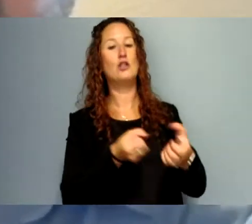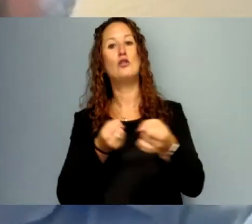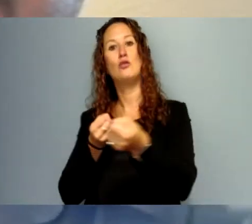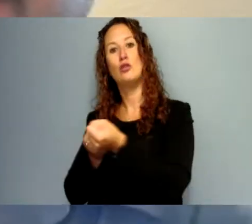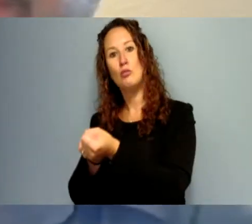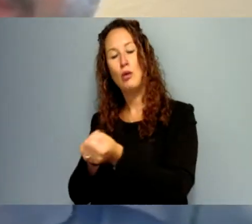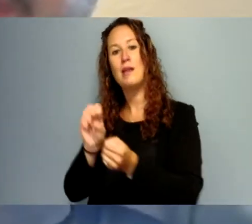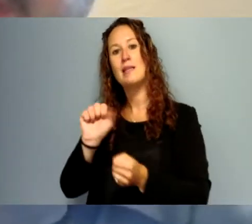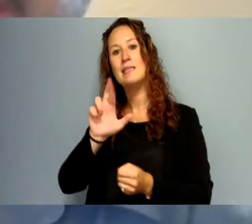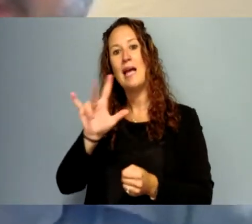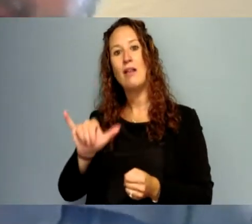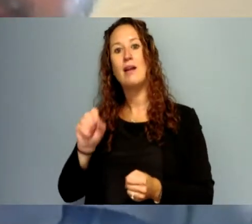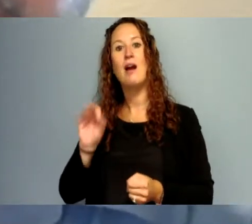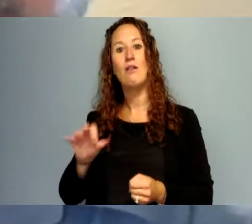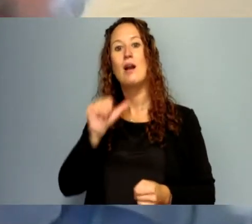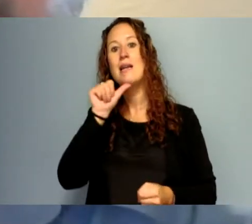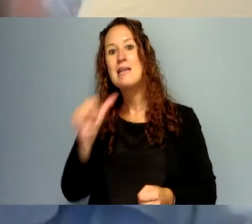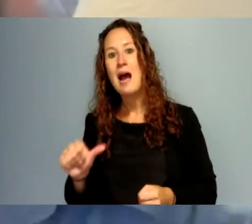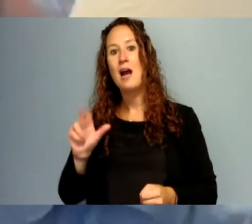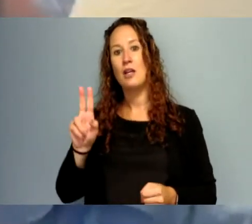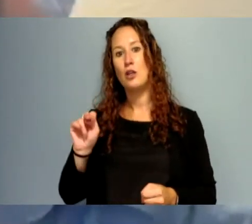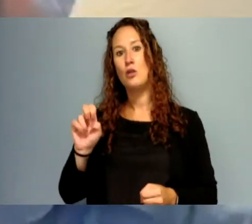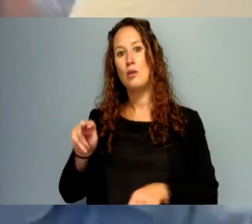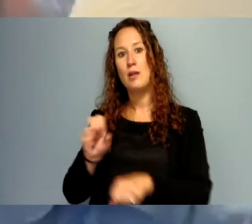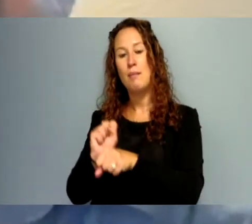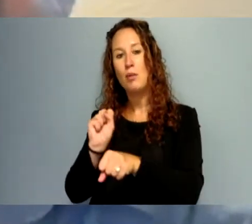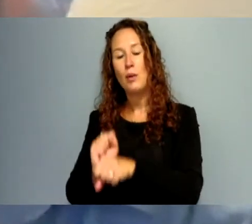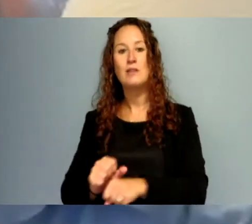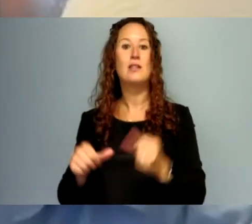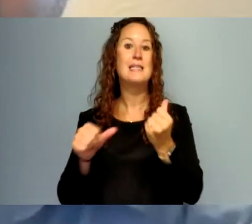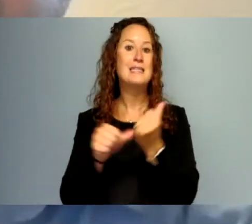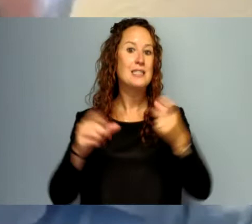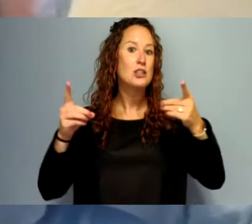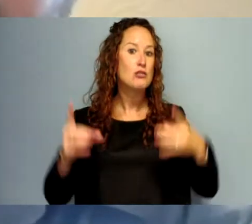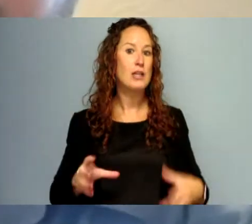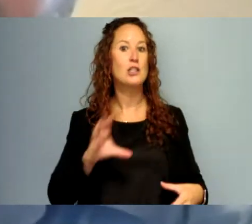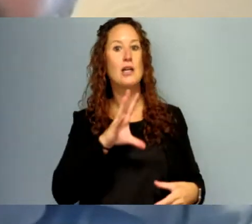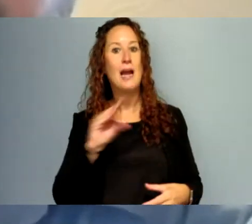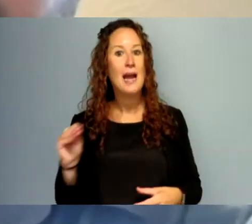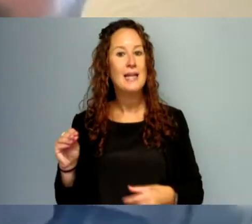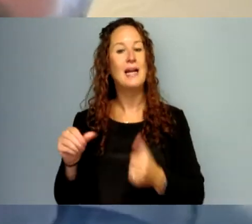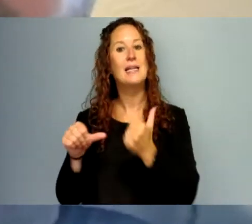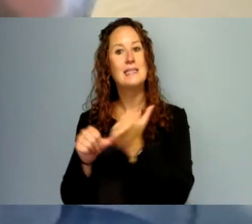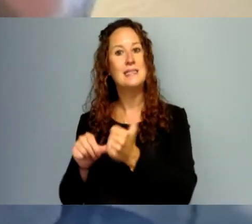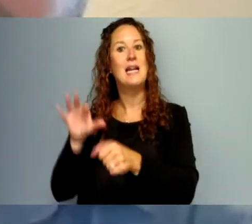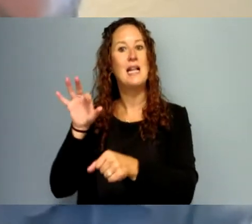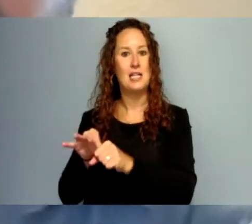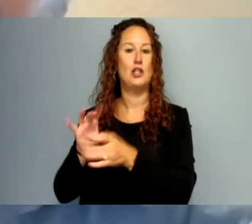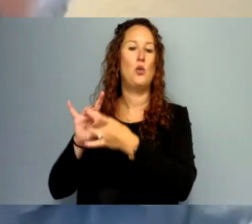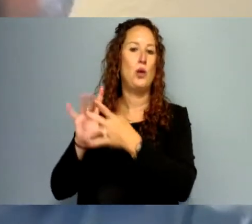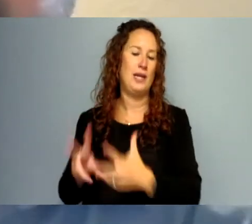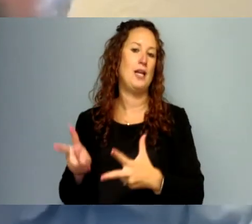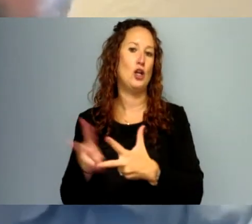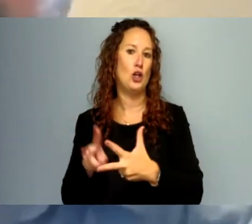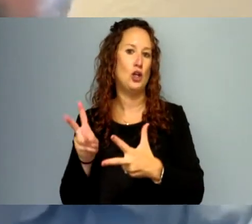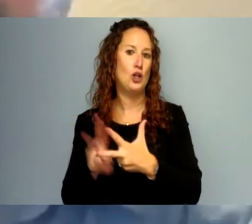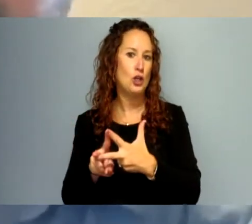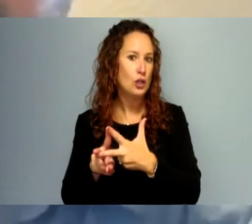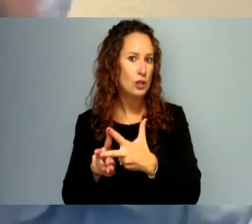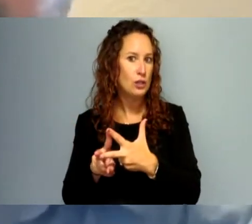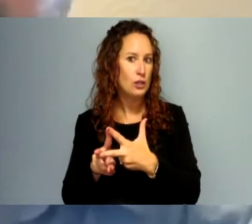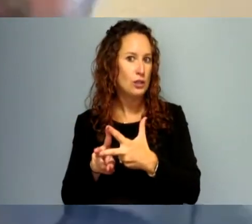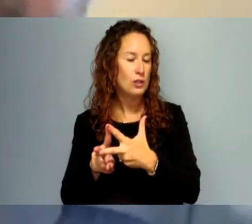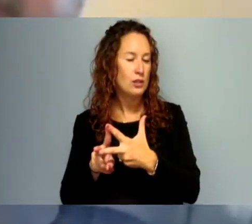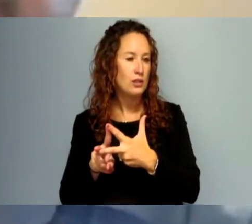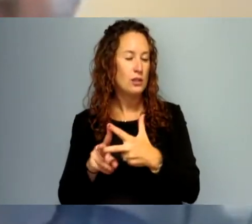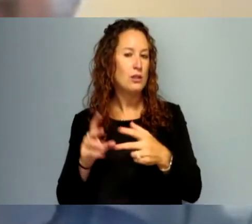and increase the caps on the assistant director and the assistant election coordinator. Expansive reform when it comes to